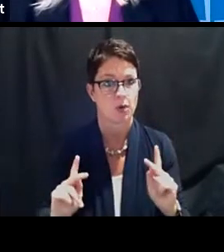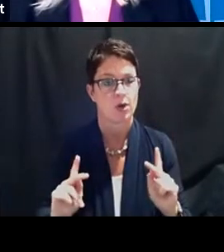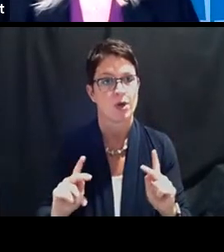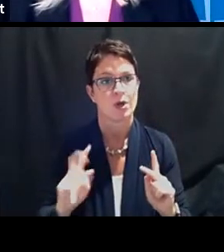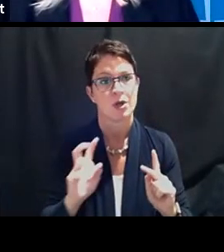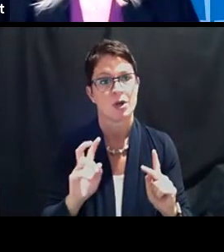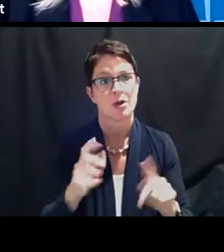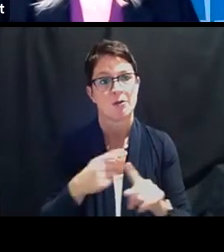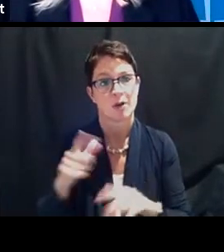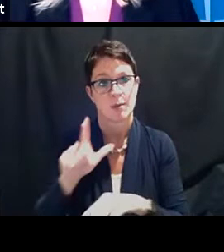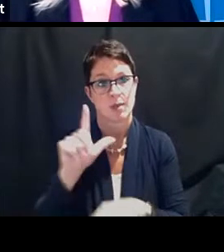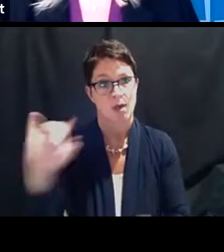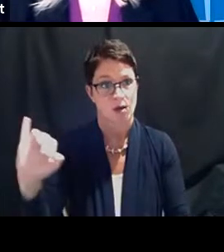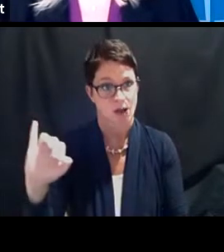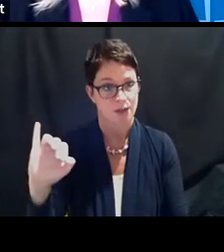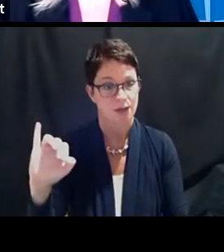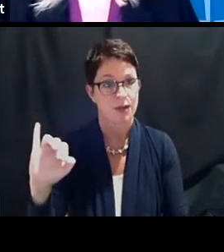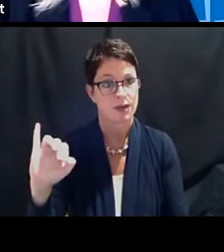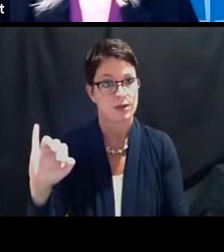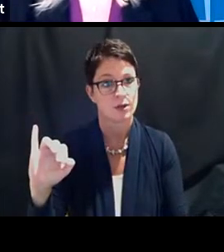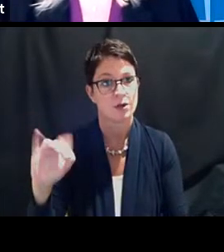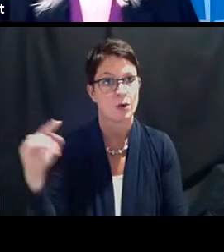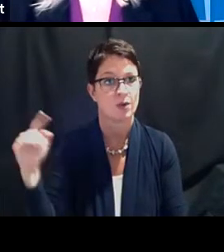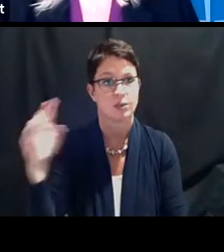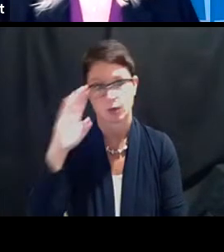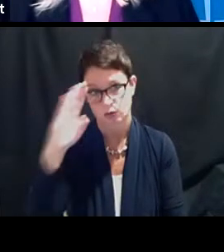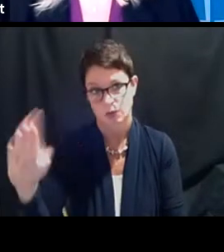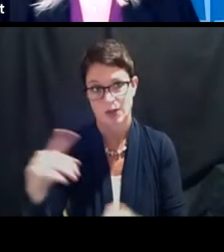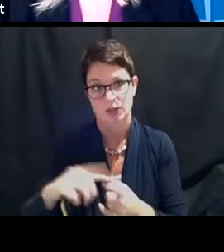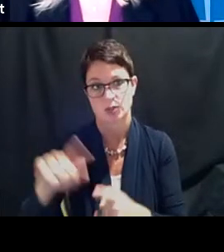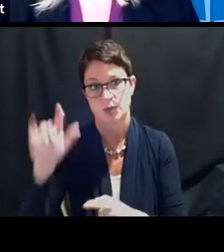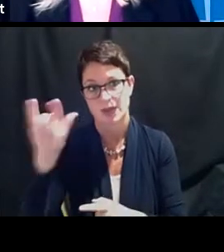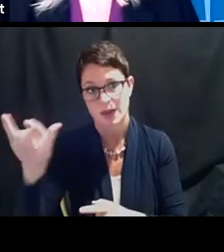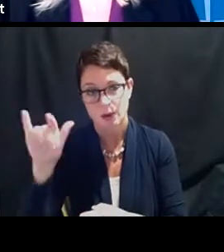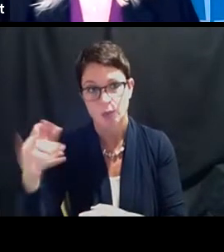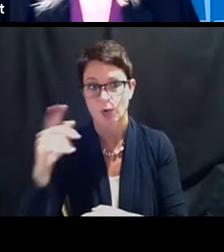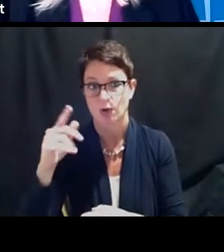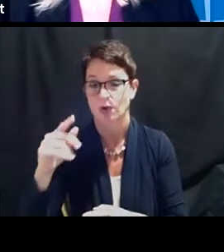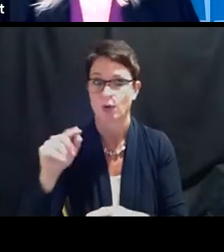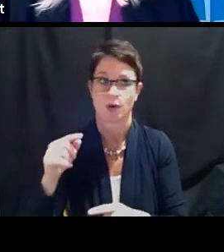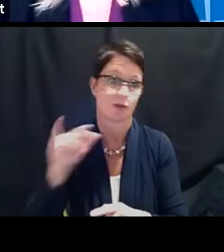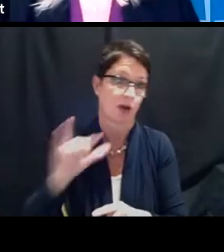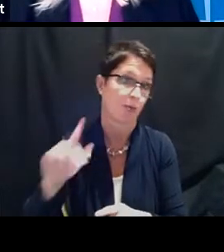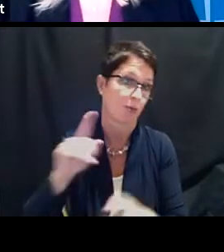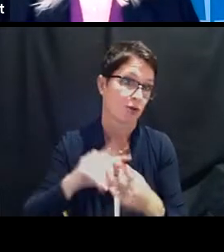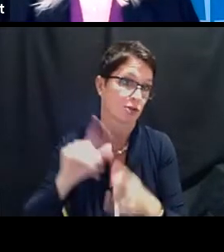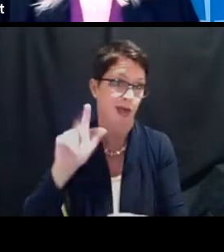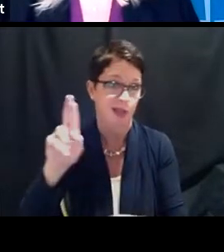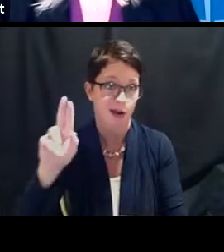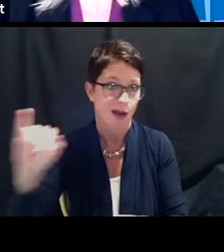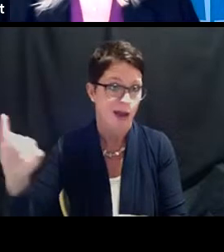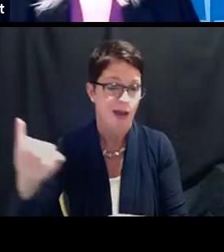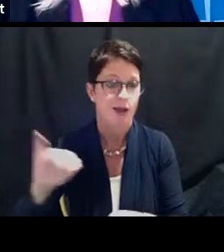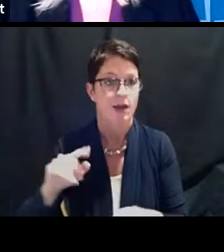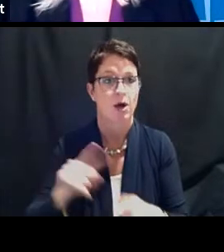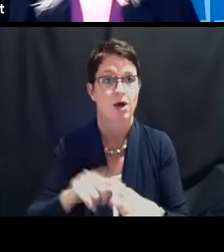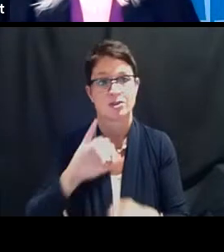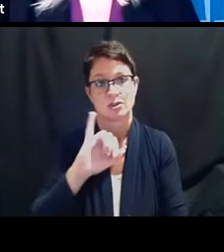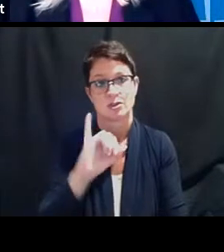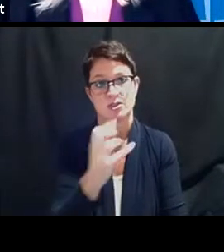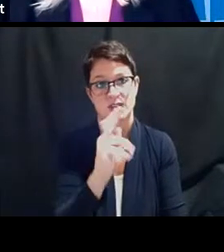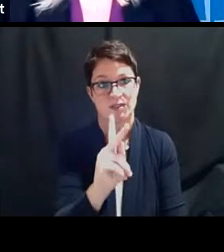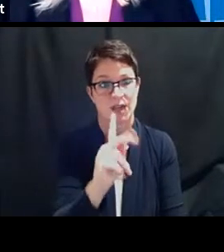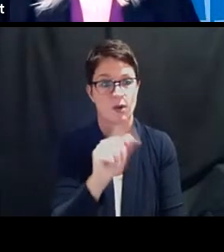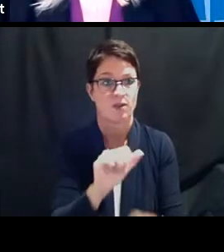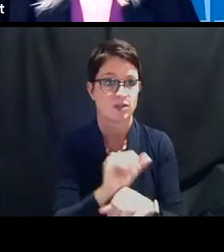traveling from Long Island that would have to go to the airport directly, or vice versa, or in the area of JFK for people that would have to